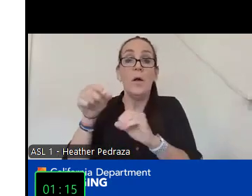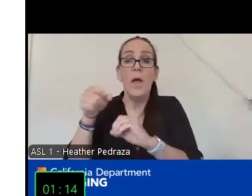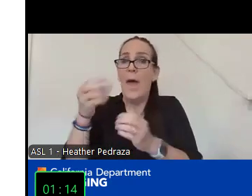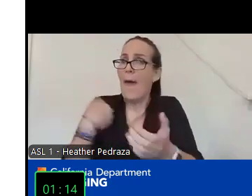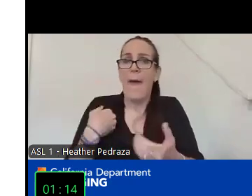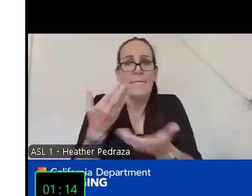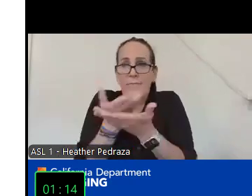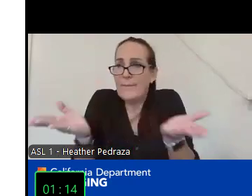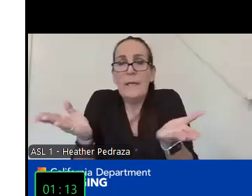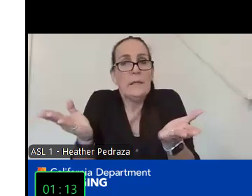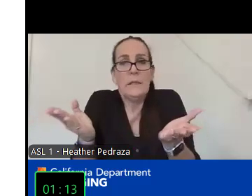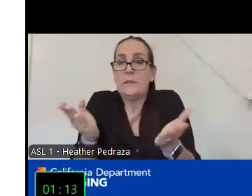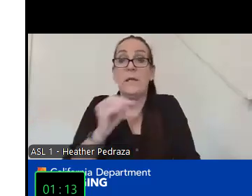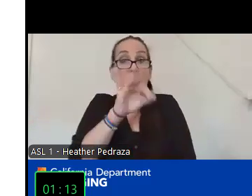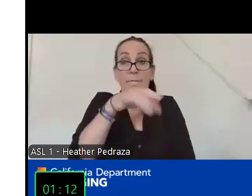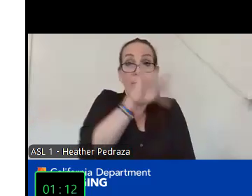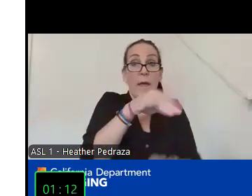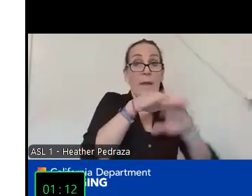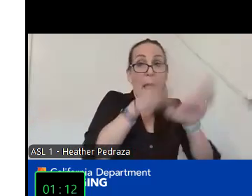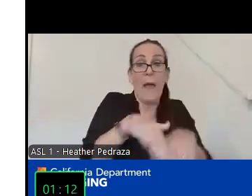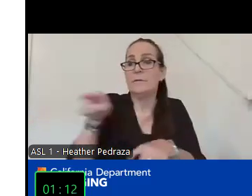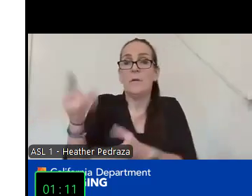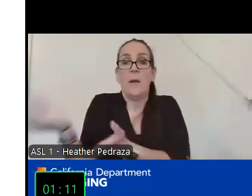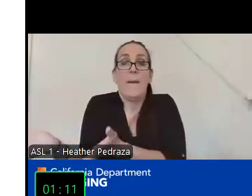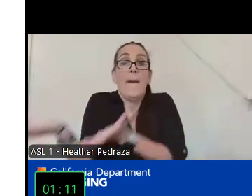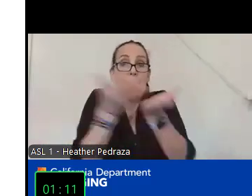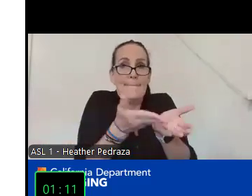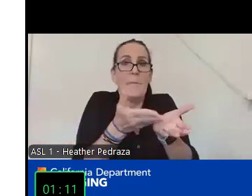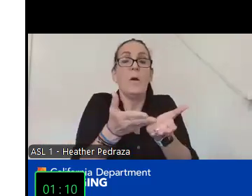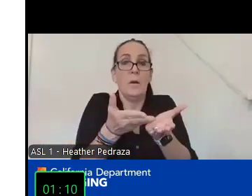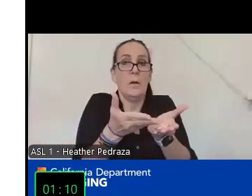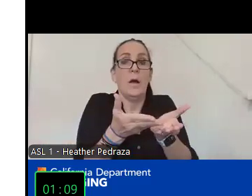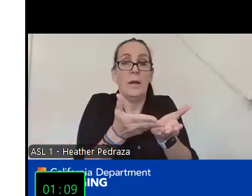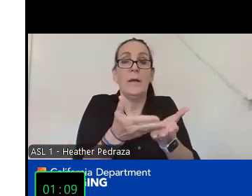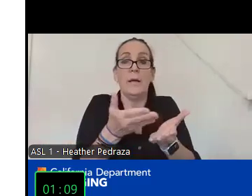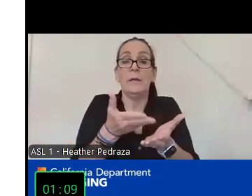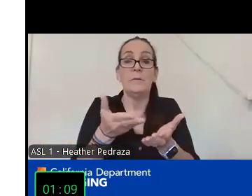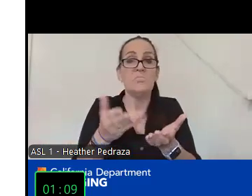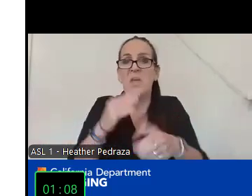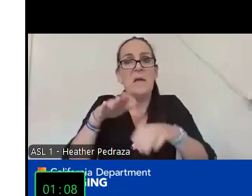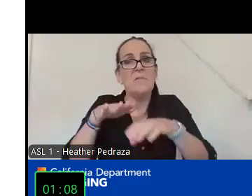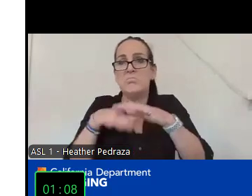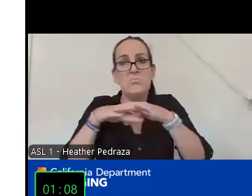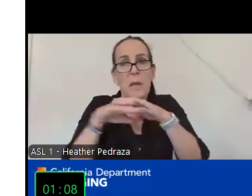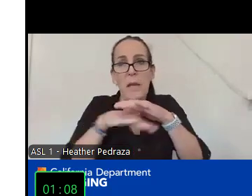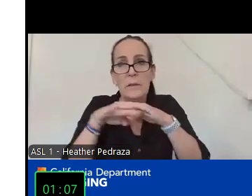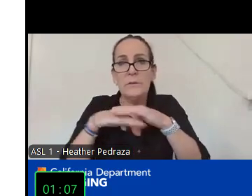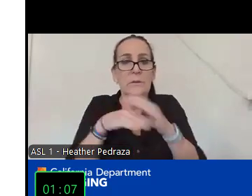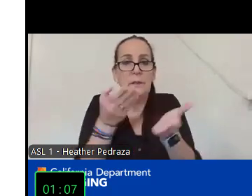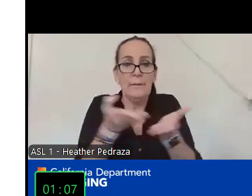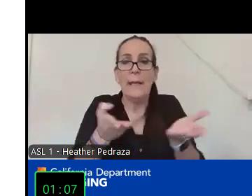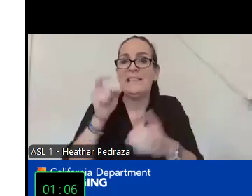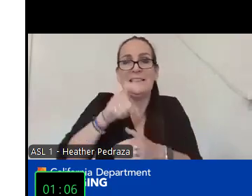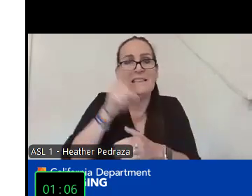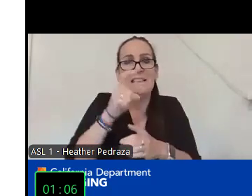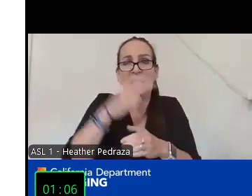when housing was found. So I'm wondering if some of the caseworkers have investigated that